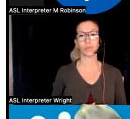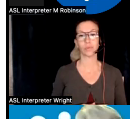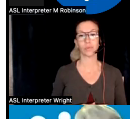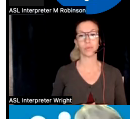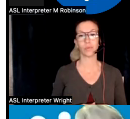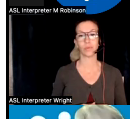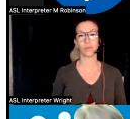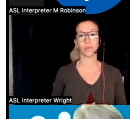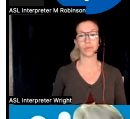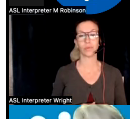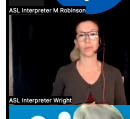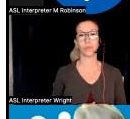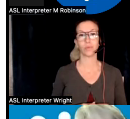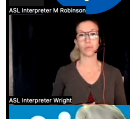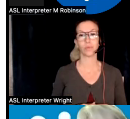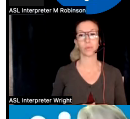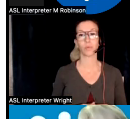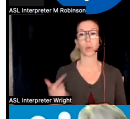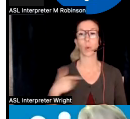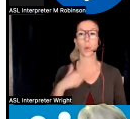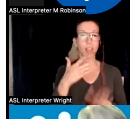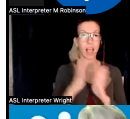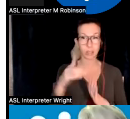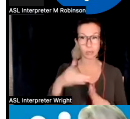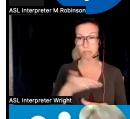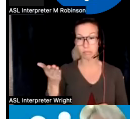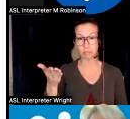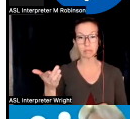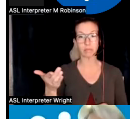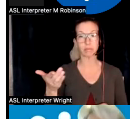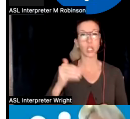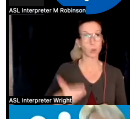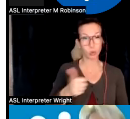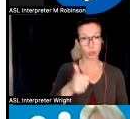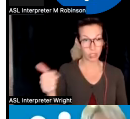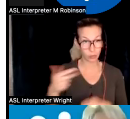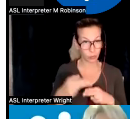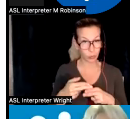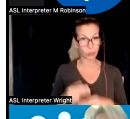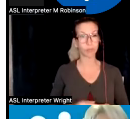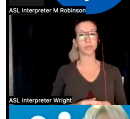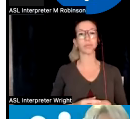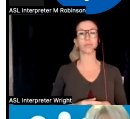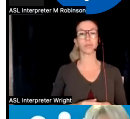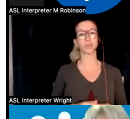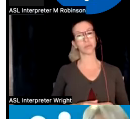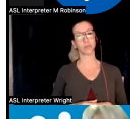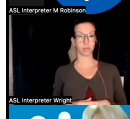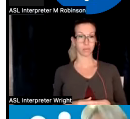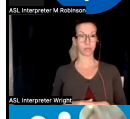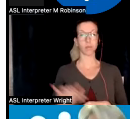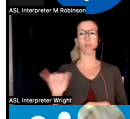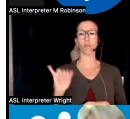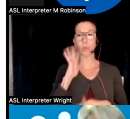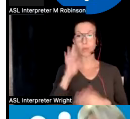to be asking you to introduce yourself here shortly. We're also going to be covering our community